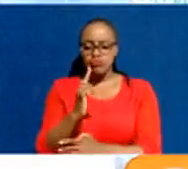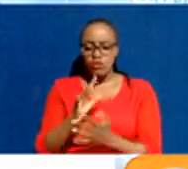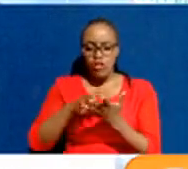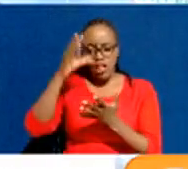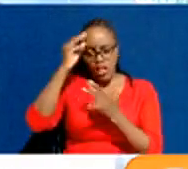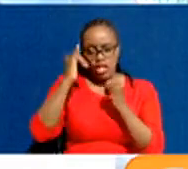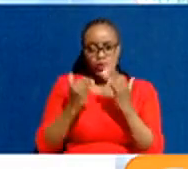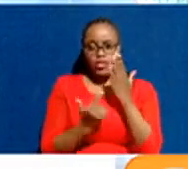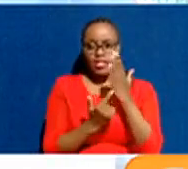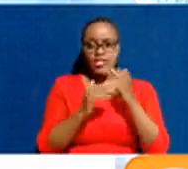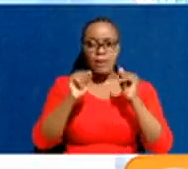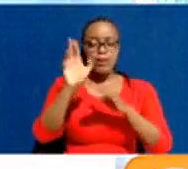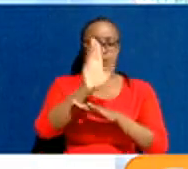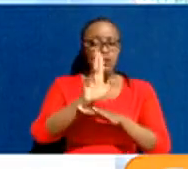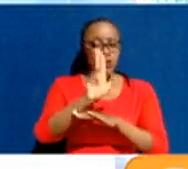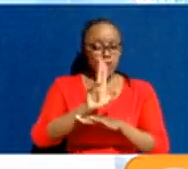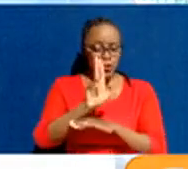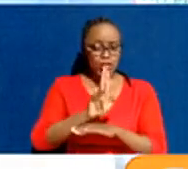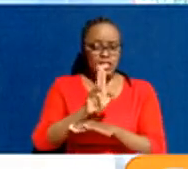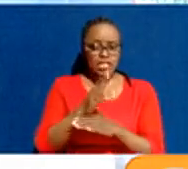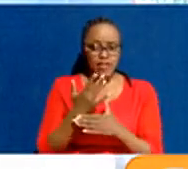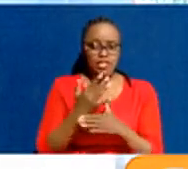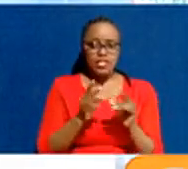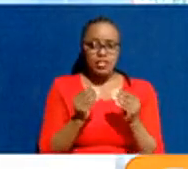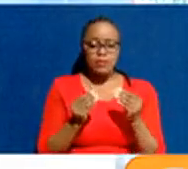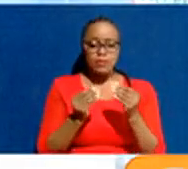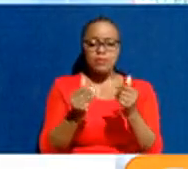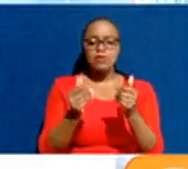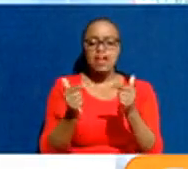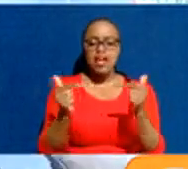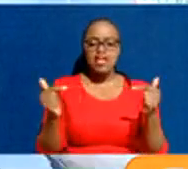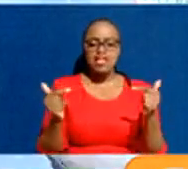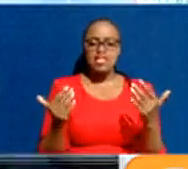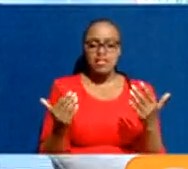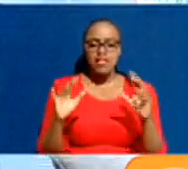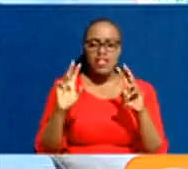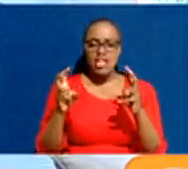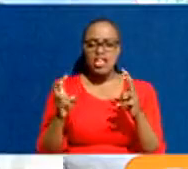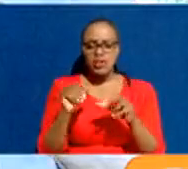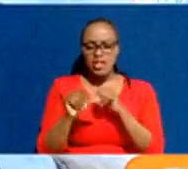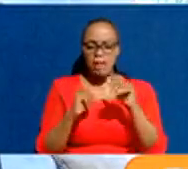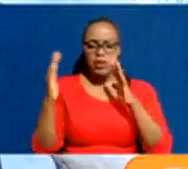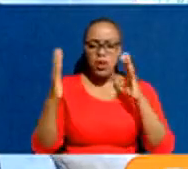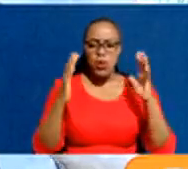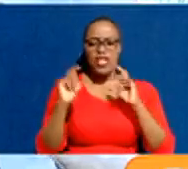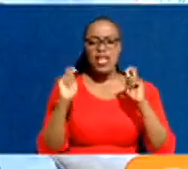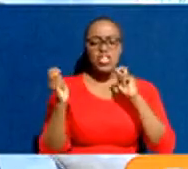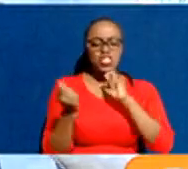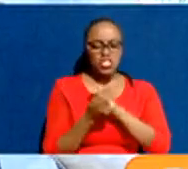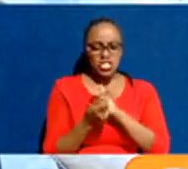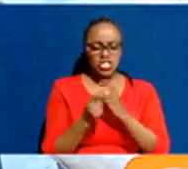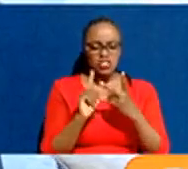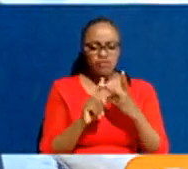new technologies that they can use to mitigate against issues like climate change,